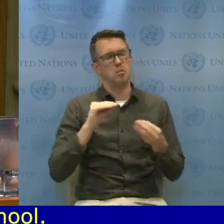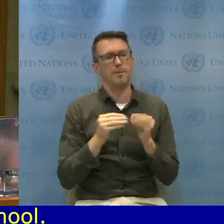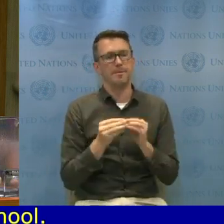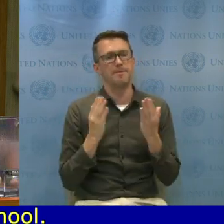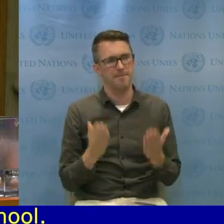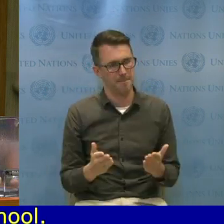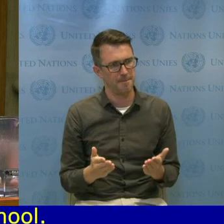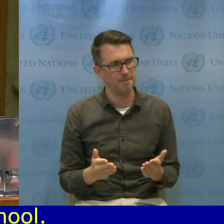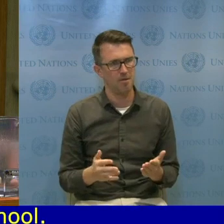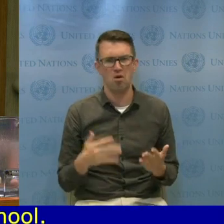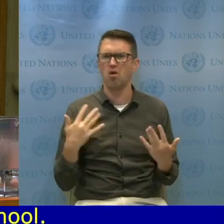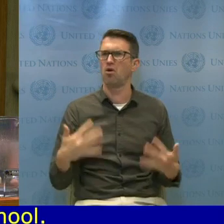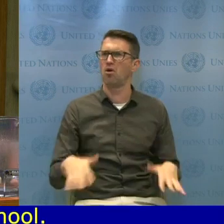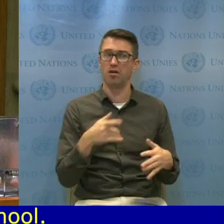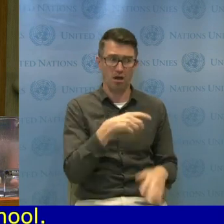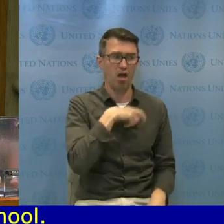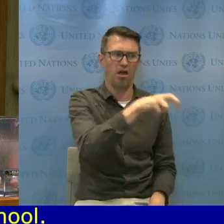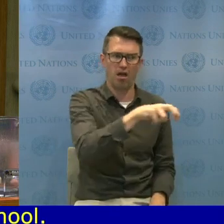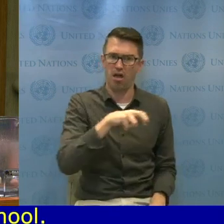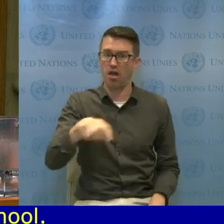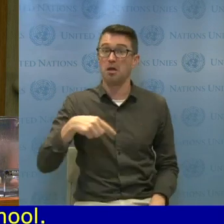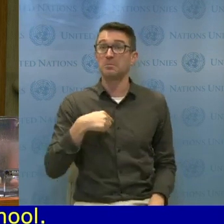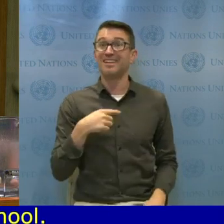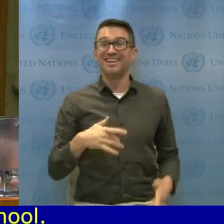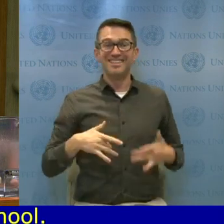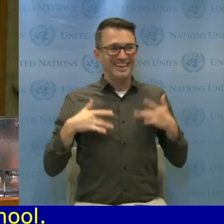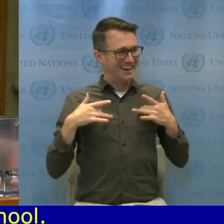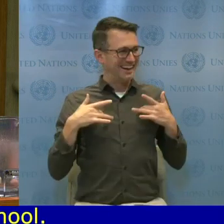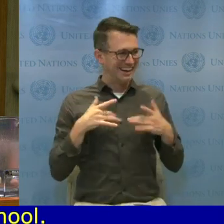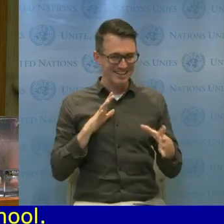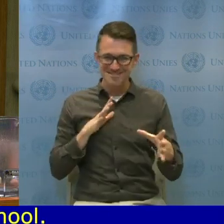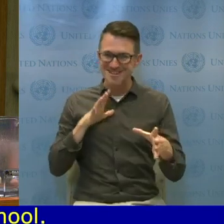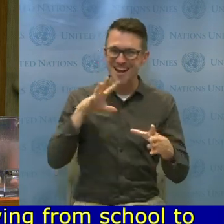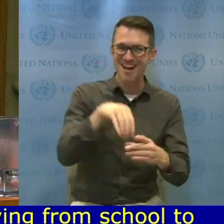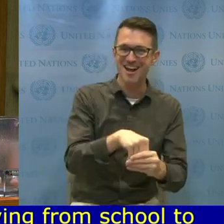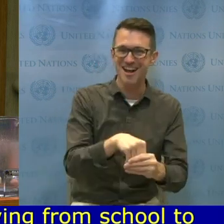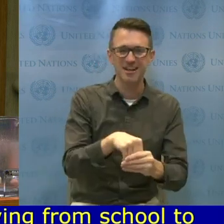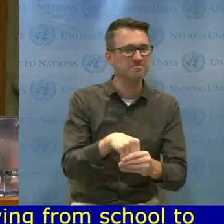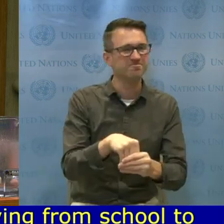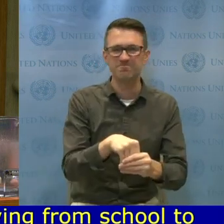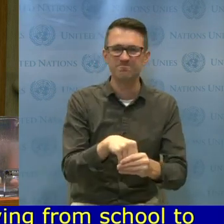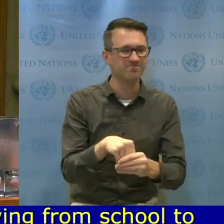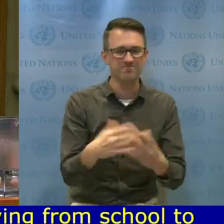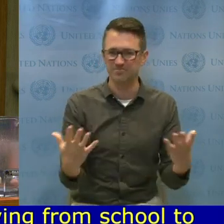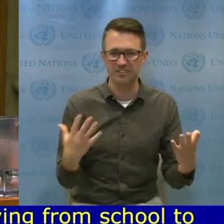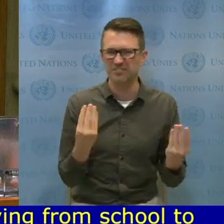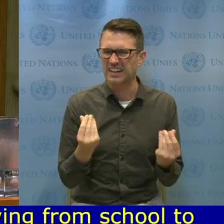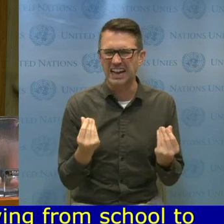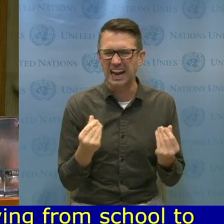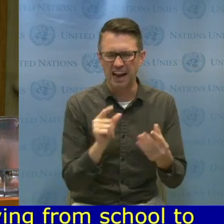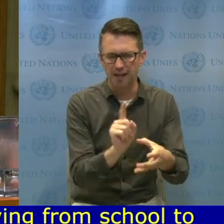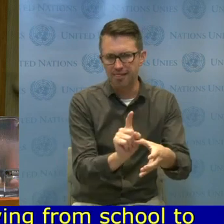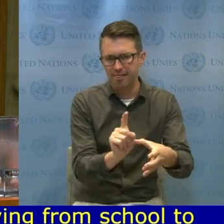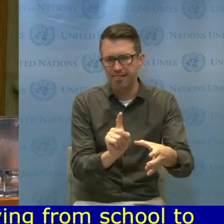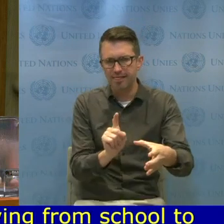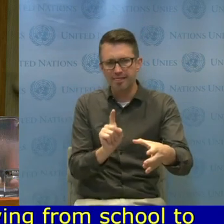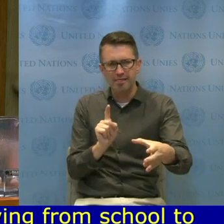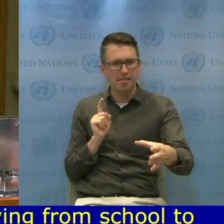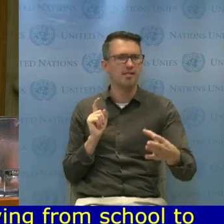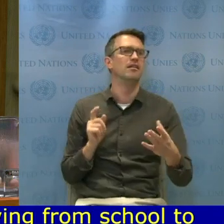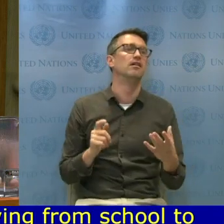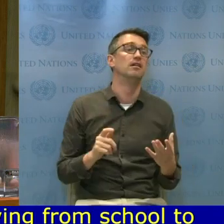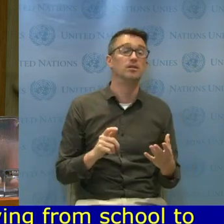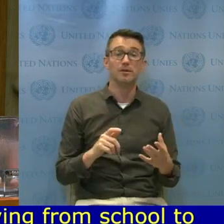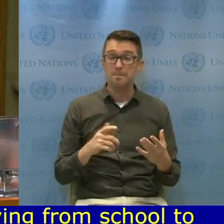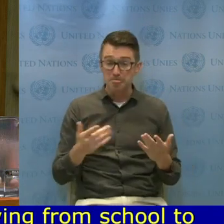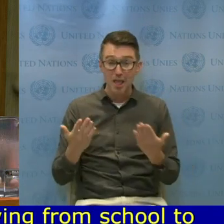on my being included. It meant that I was never able to do my after-school activities. It meant that outside of